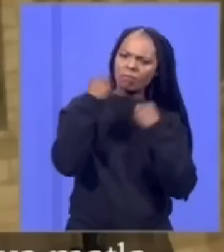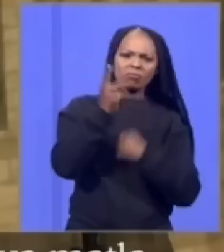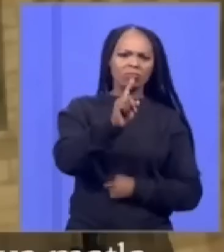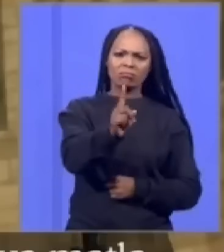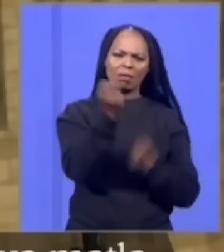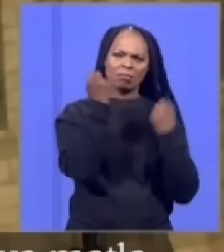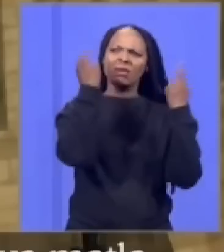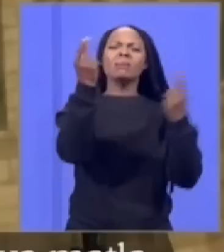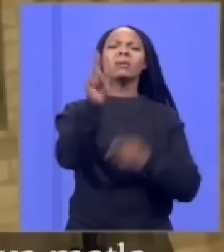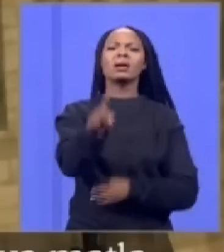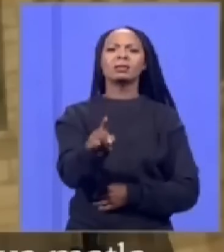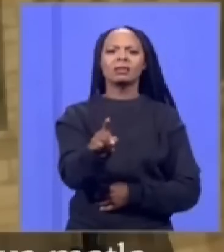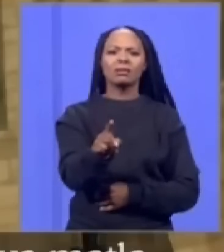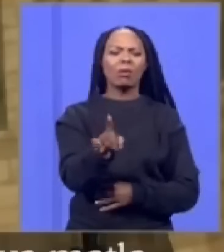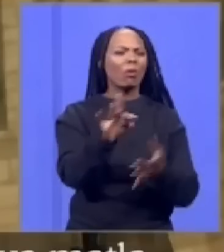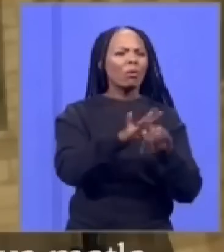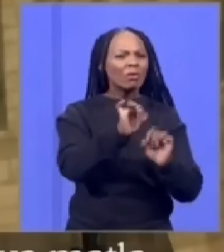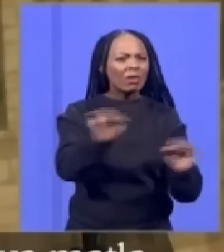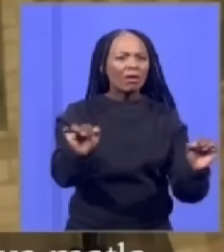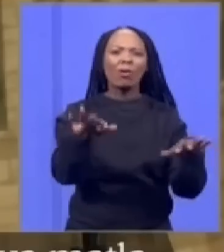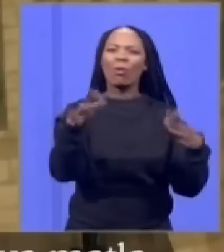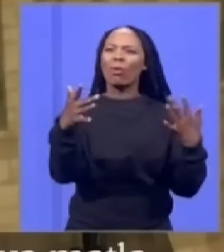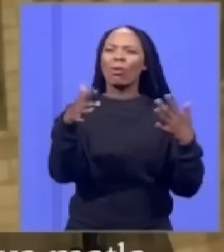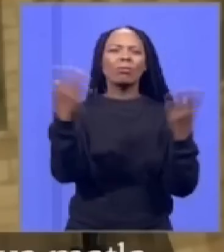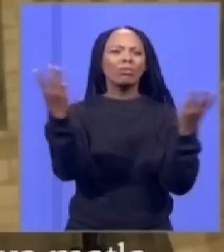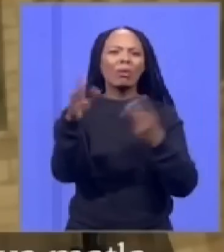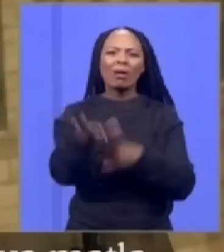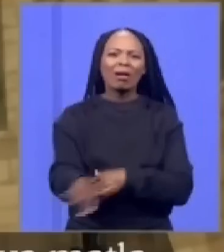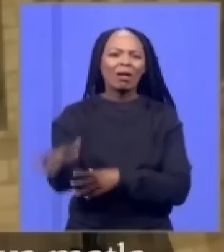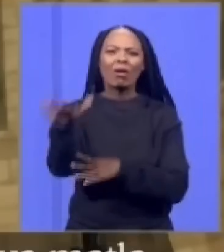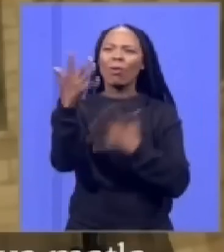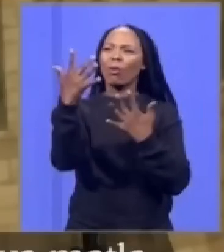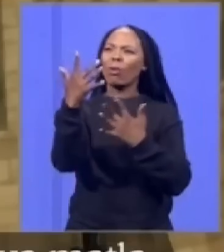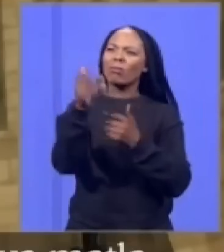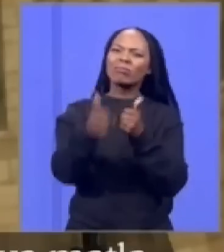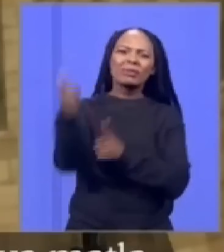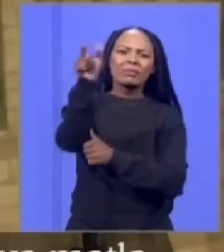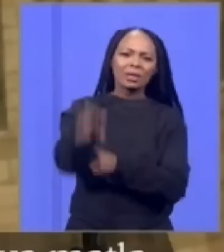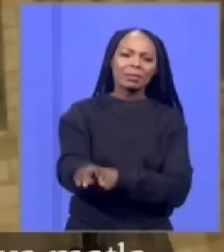our neighborhoods and homes. Have hope,